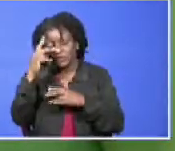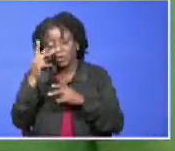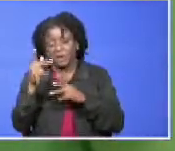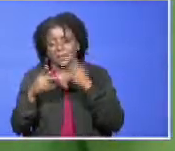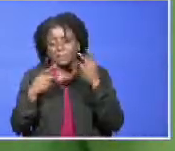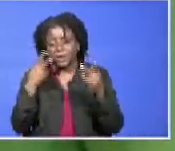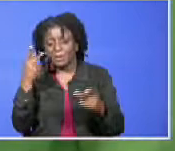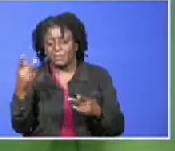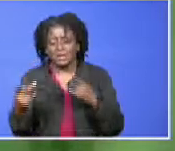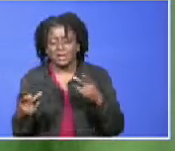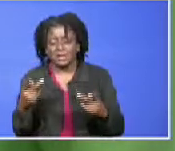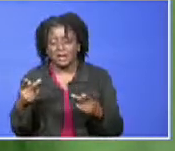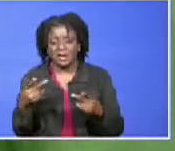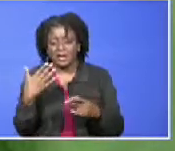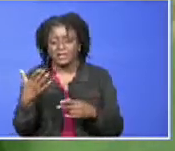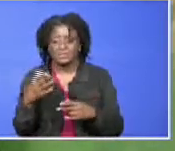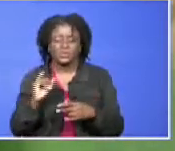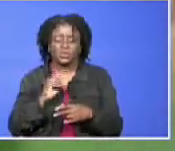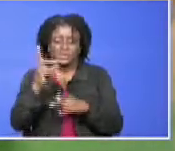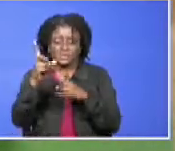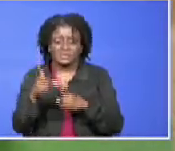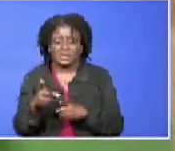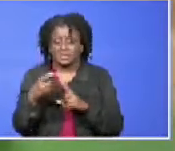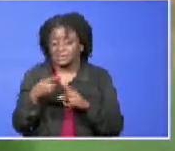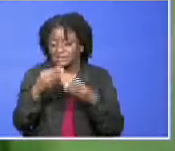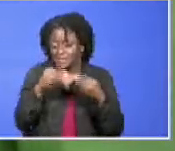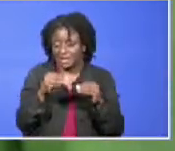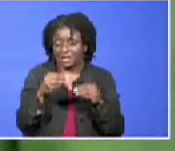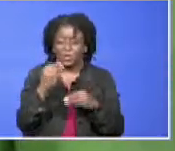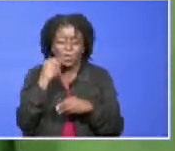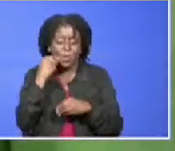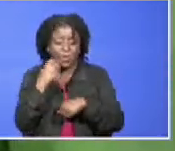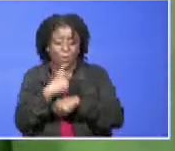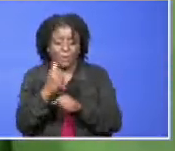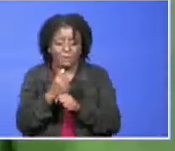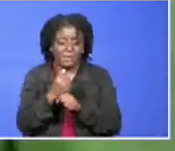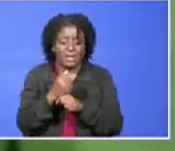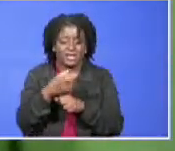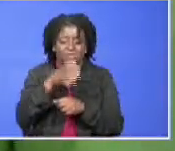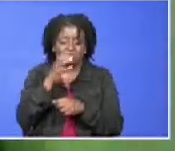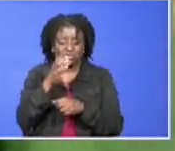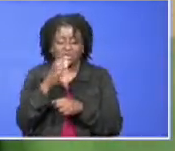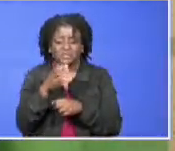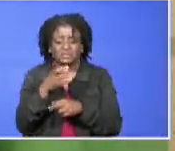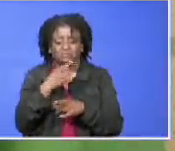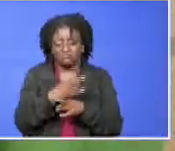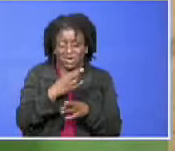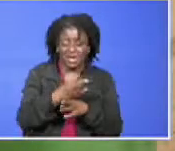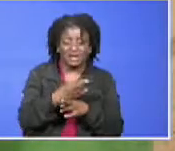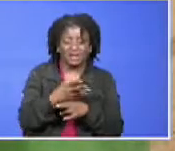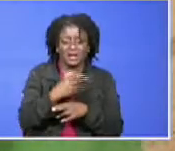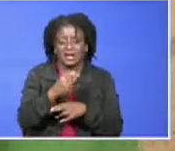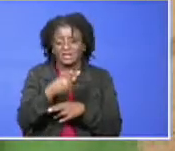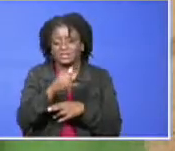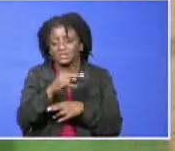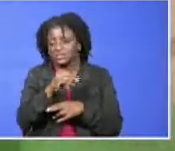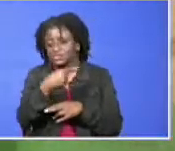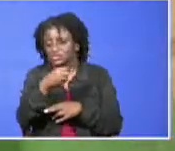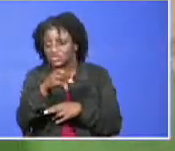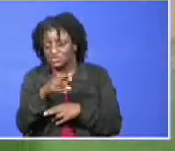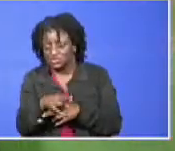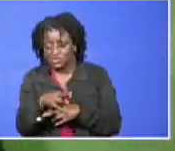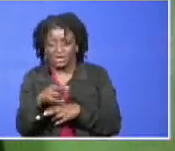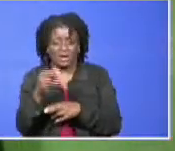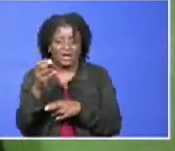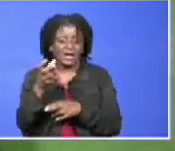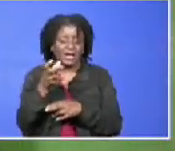have decided to sell homemade drinks like regular iced tea, ginger iced tea, strawberry lemonade, raspberry lemonade, and